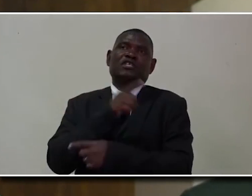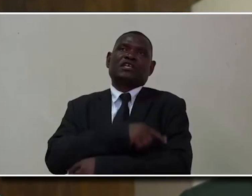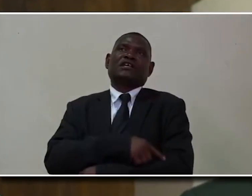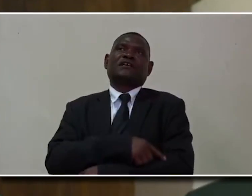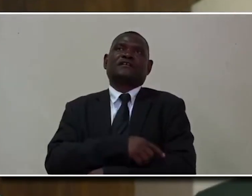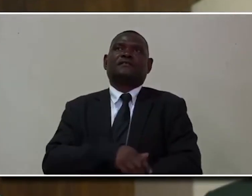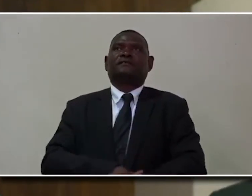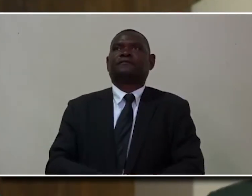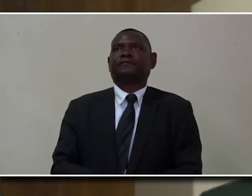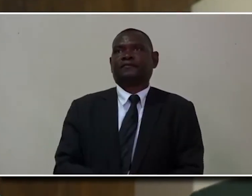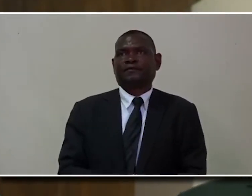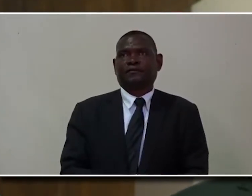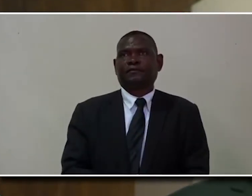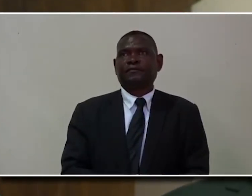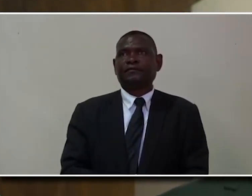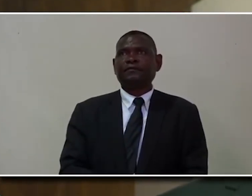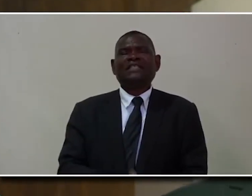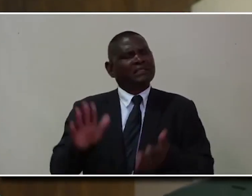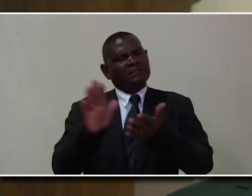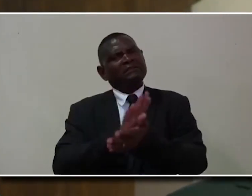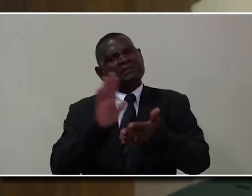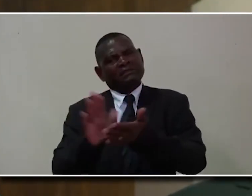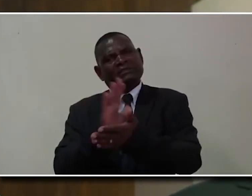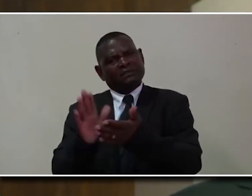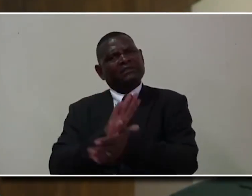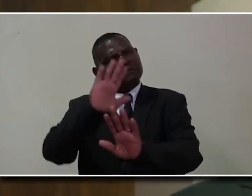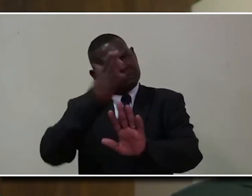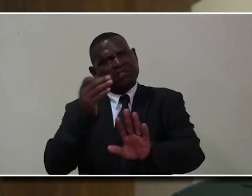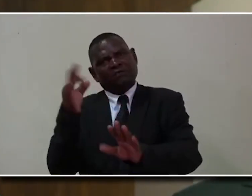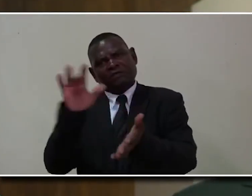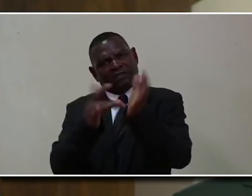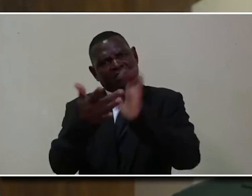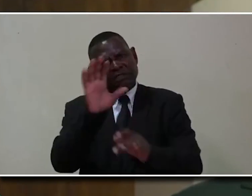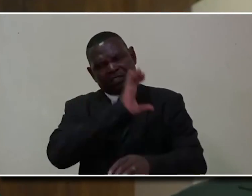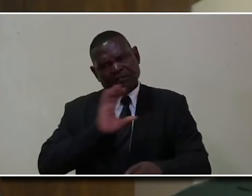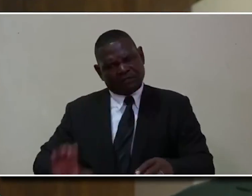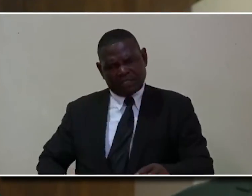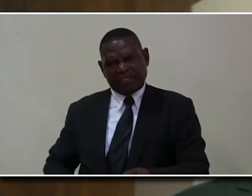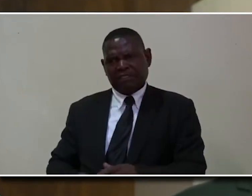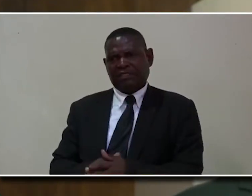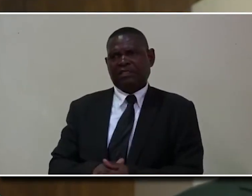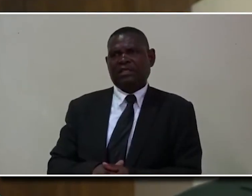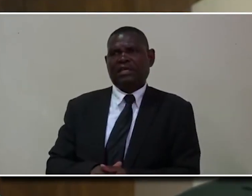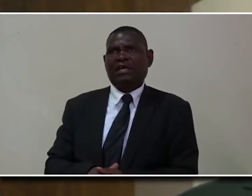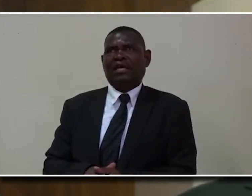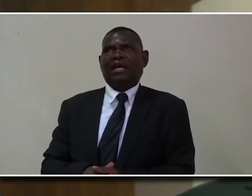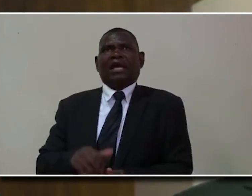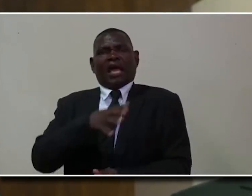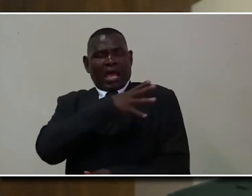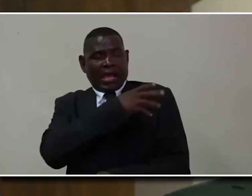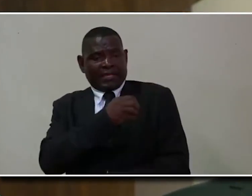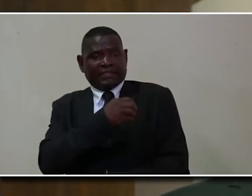undi wo utenga wasiku la. The imminent return of Jesus Christ, as well as his present nearness in